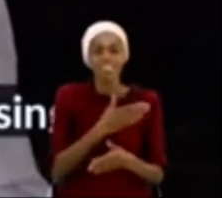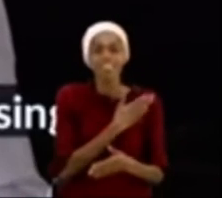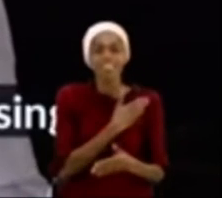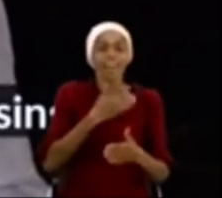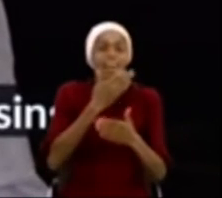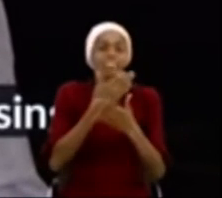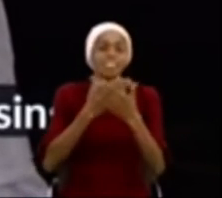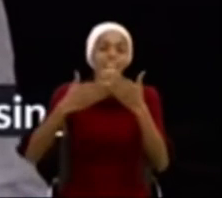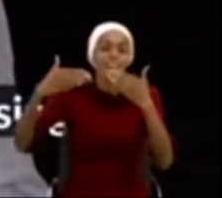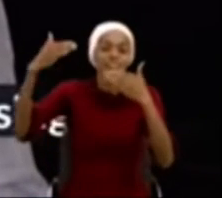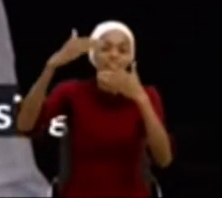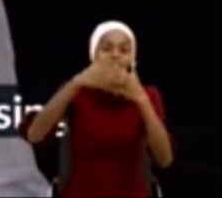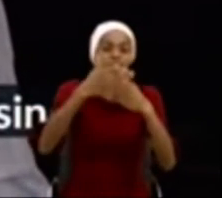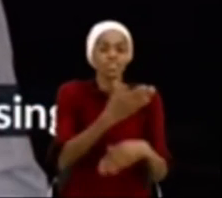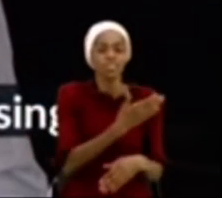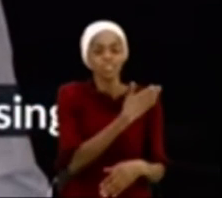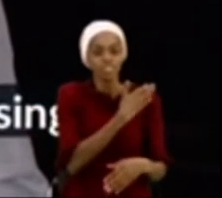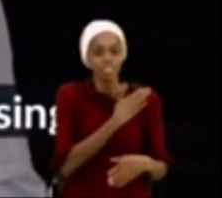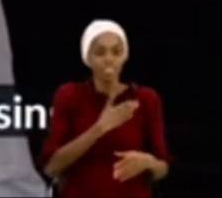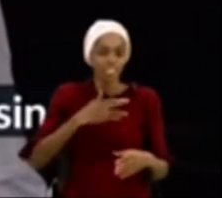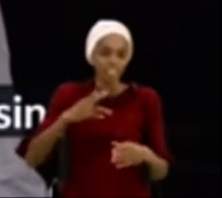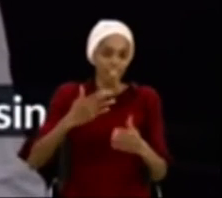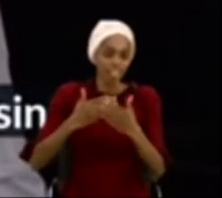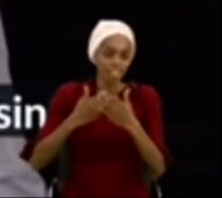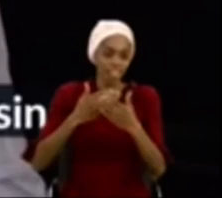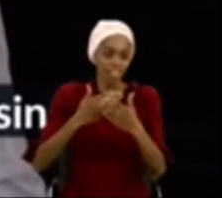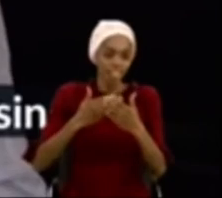heaven and nature